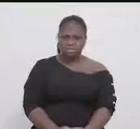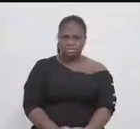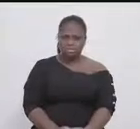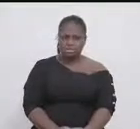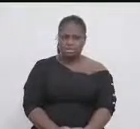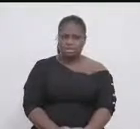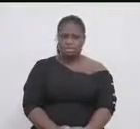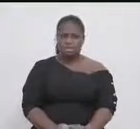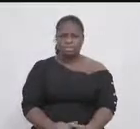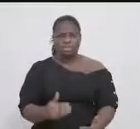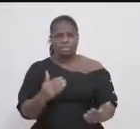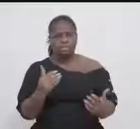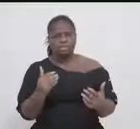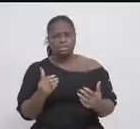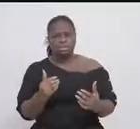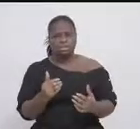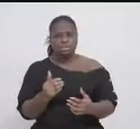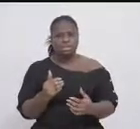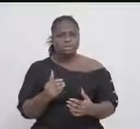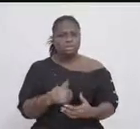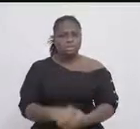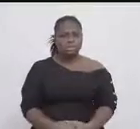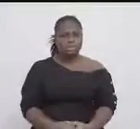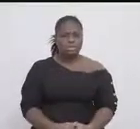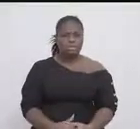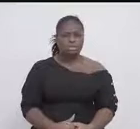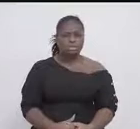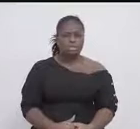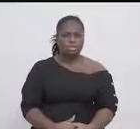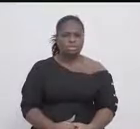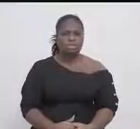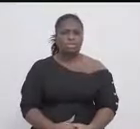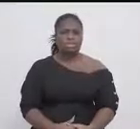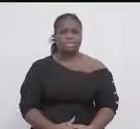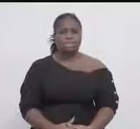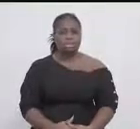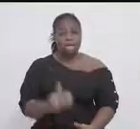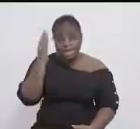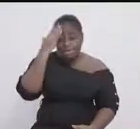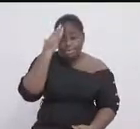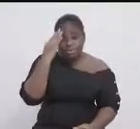me? I'm fine. I can hear you loud and clear. Even though we know a